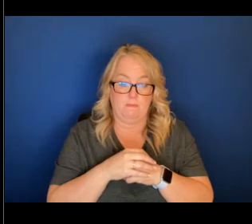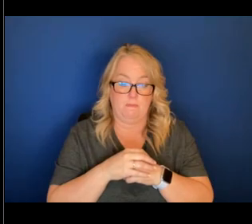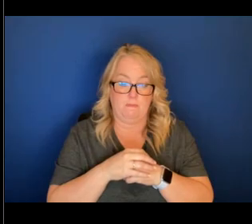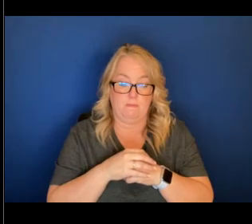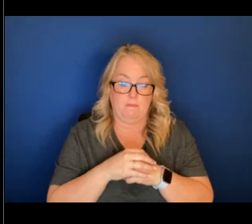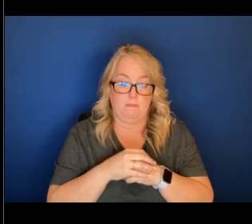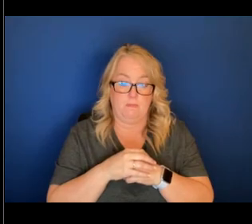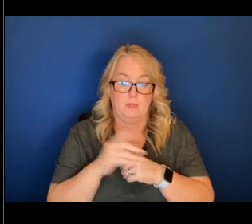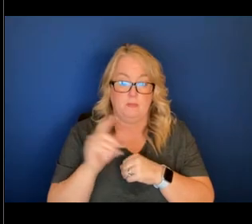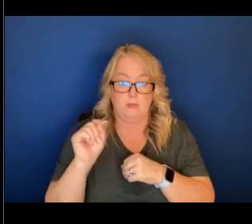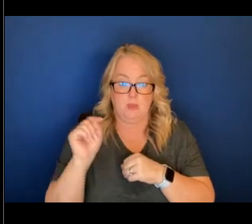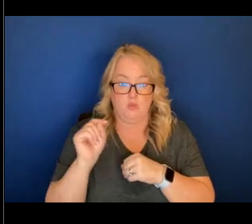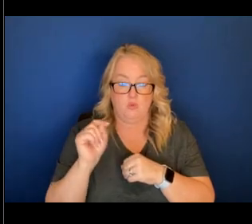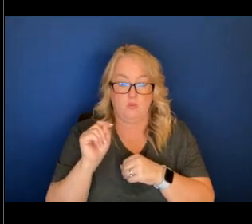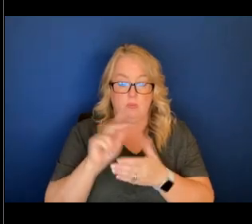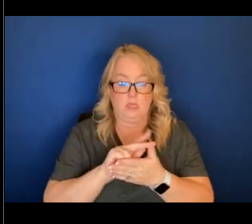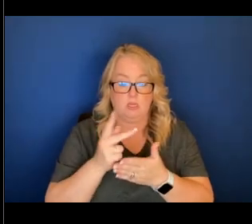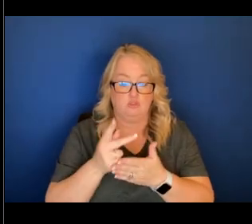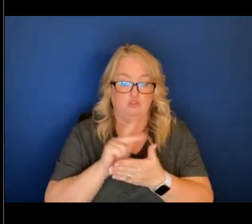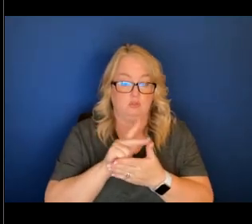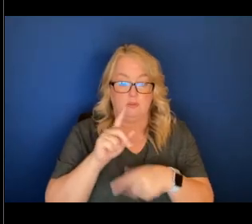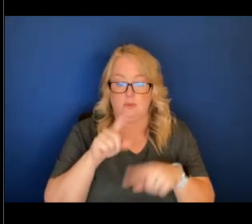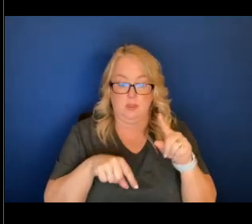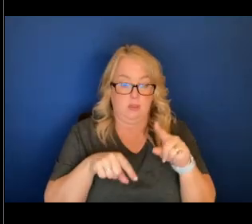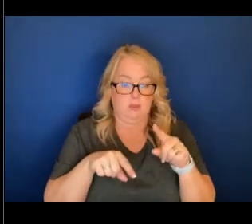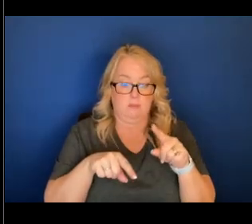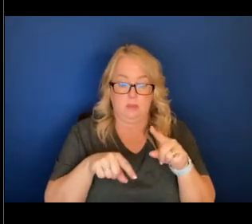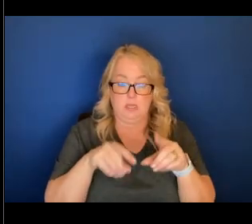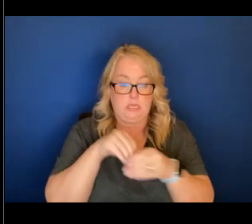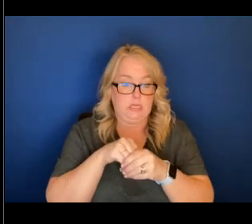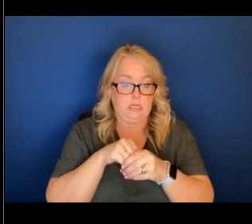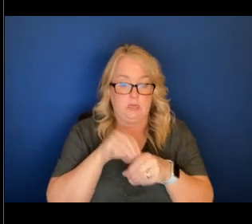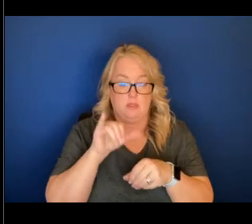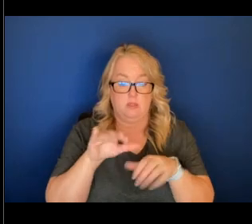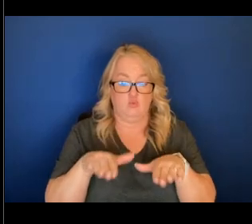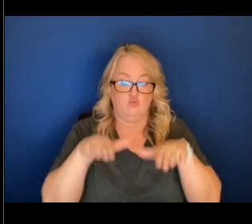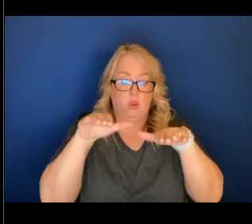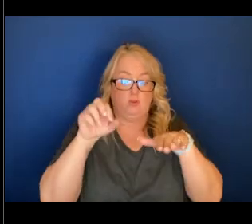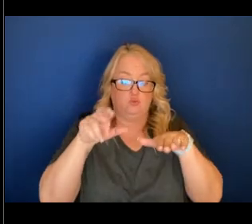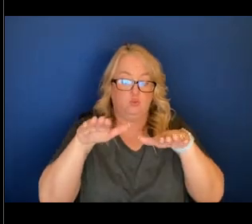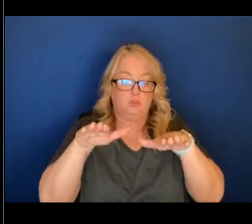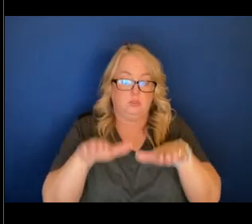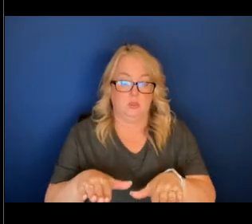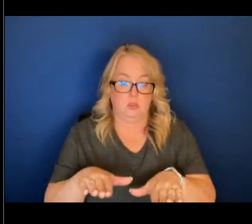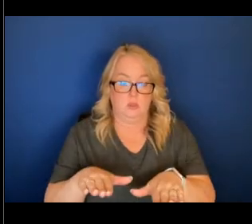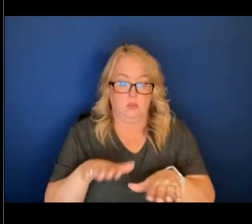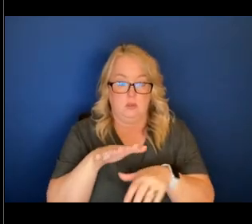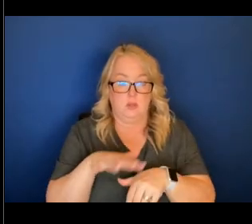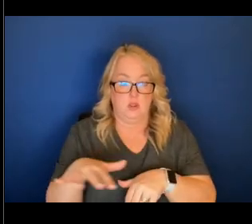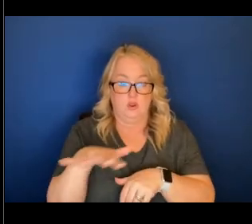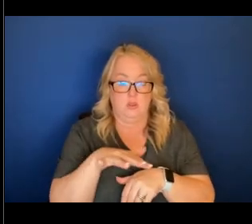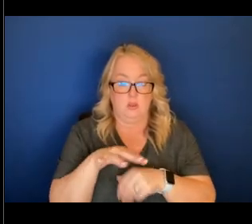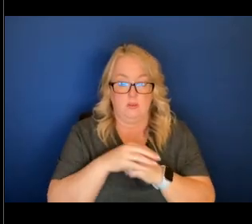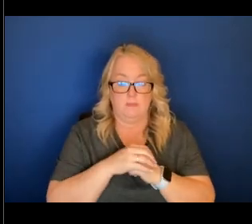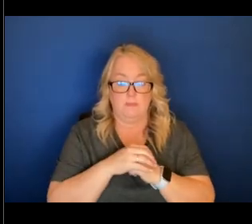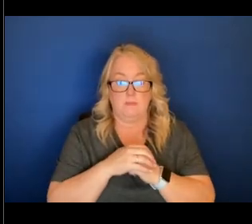A bathroom or kitchen cannot be located in a raised or sunken area.